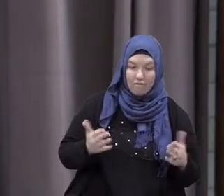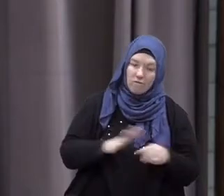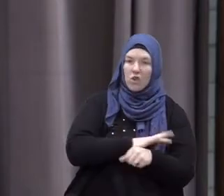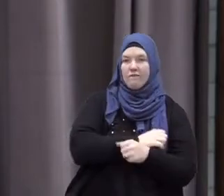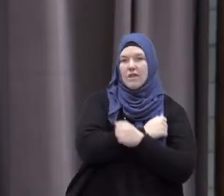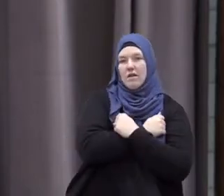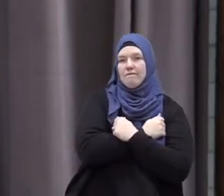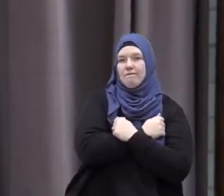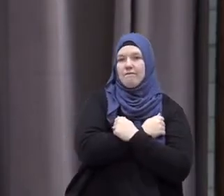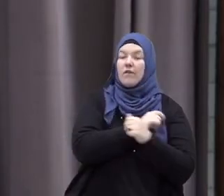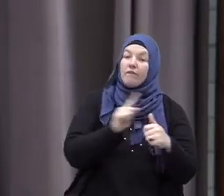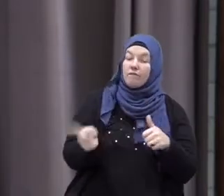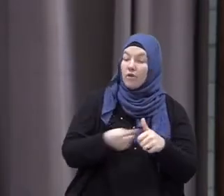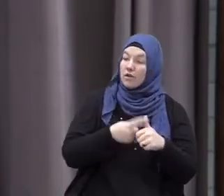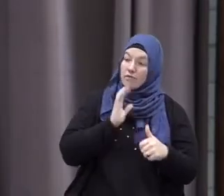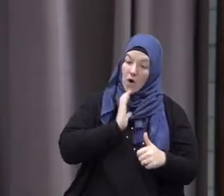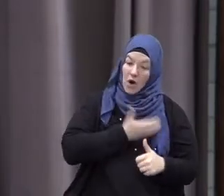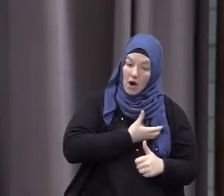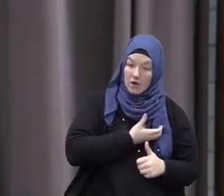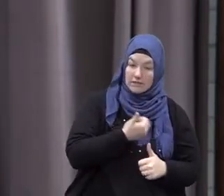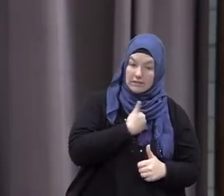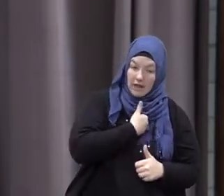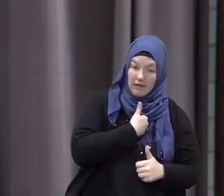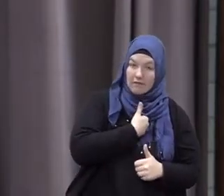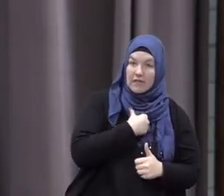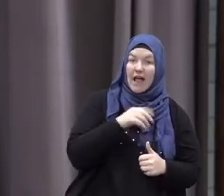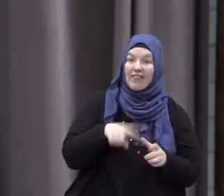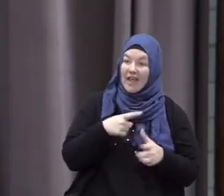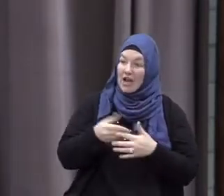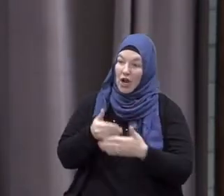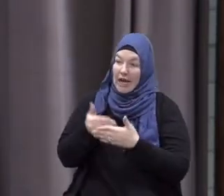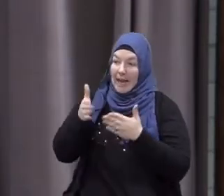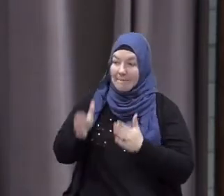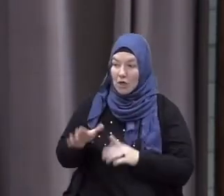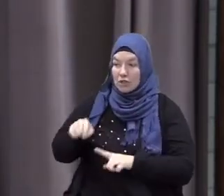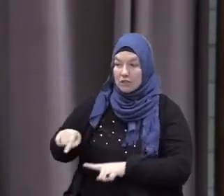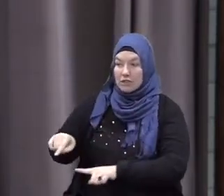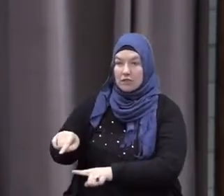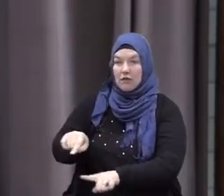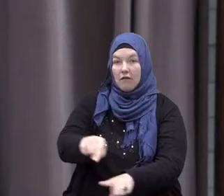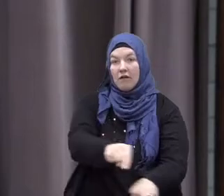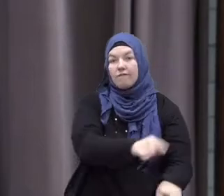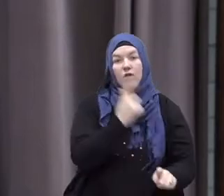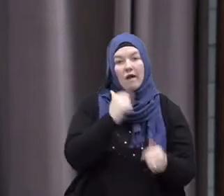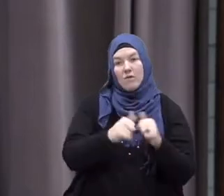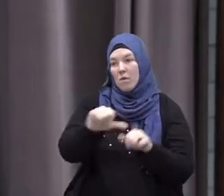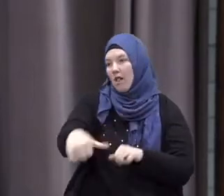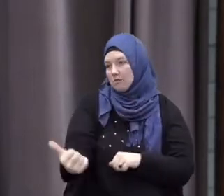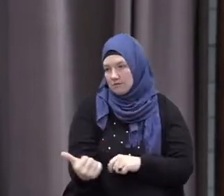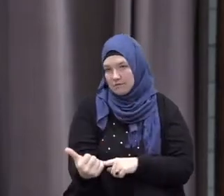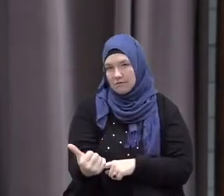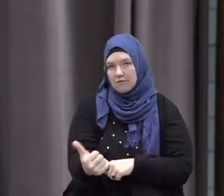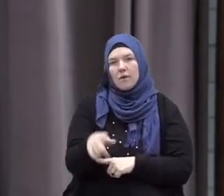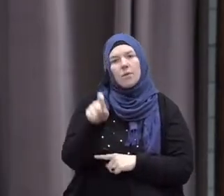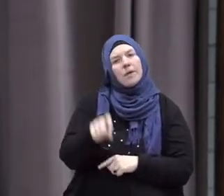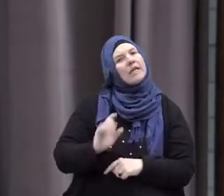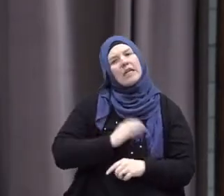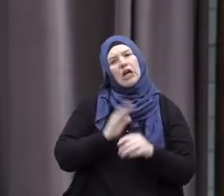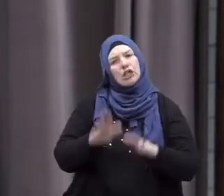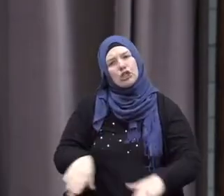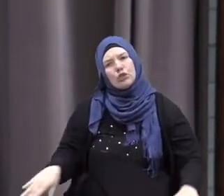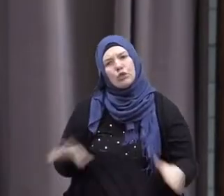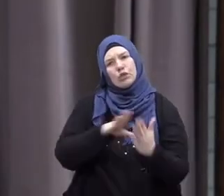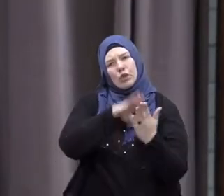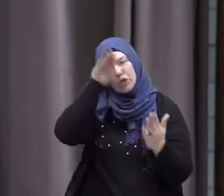First for our own, then for our neighbors, then for everybody else. We need our children